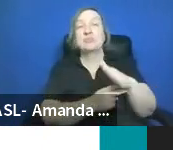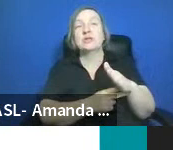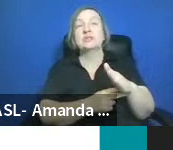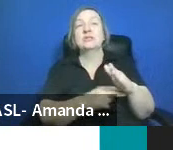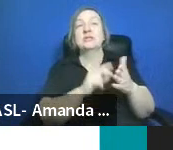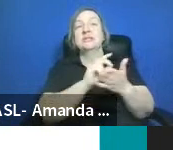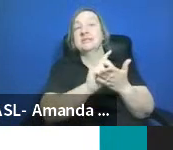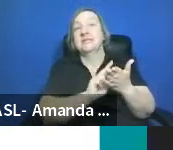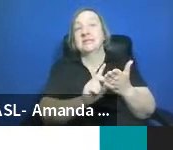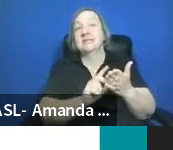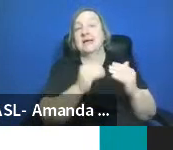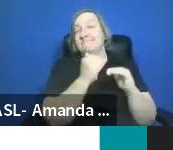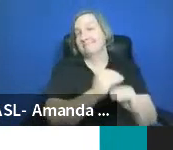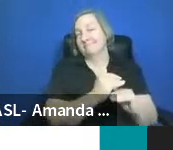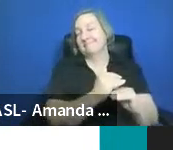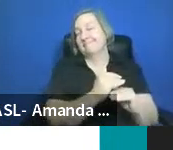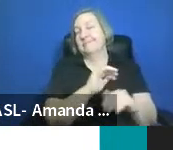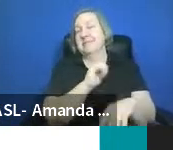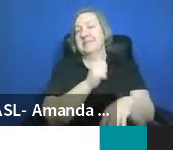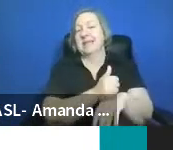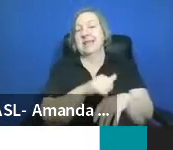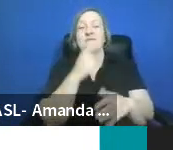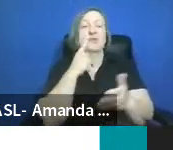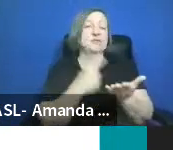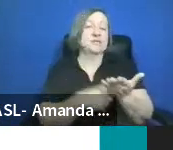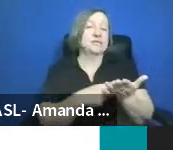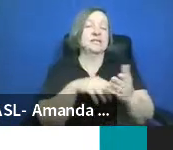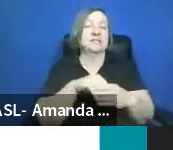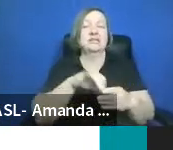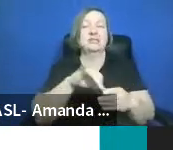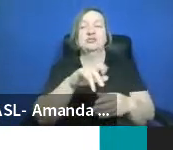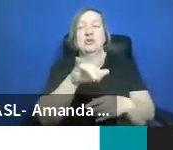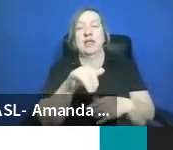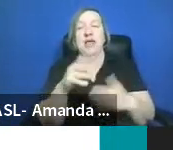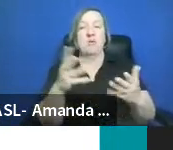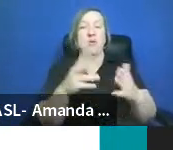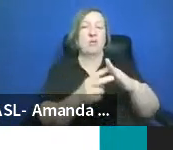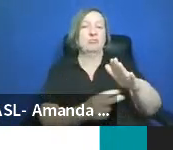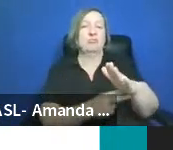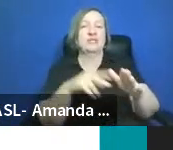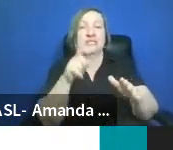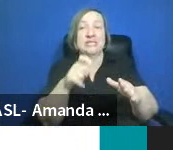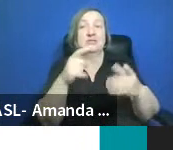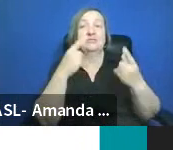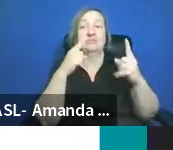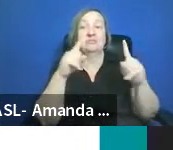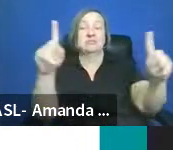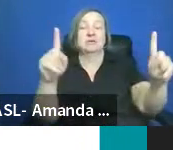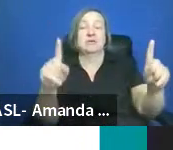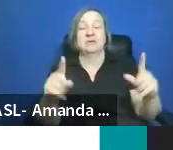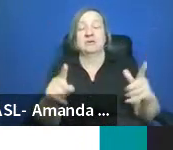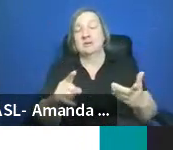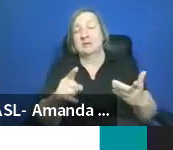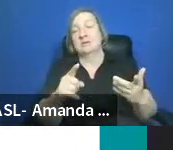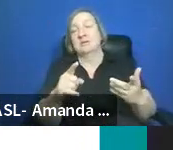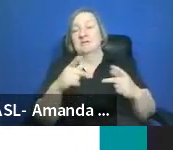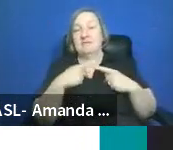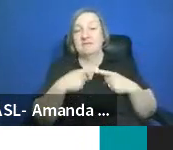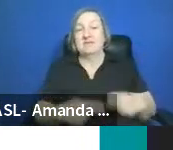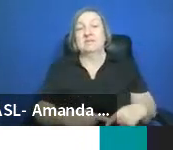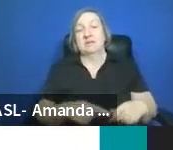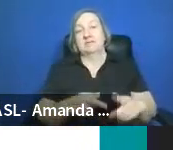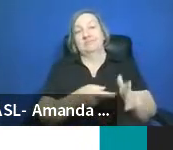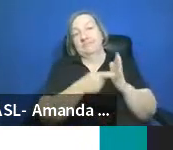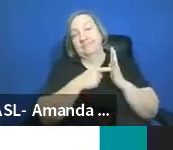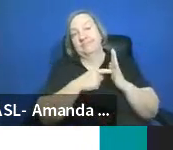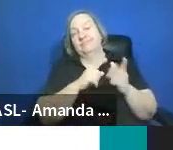setting that up for the discussion in July. So what does the bridge need to achieve in terms of physical constraints,